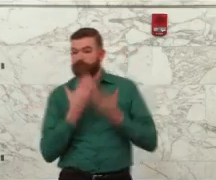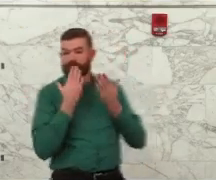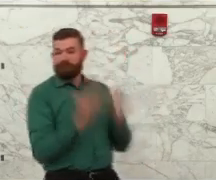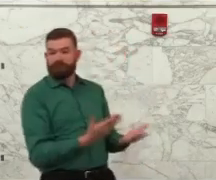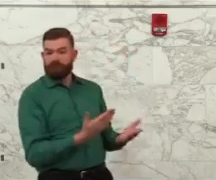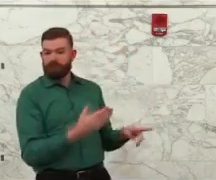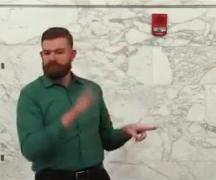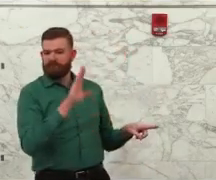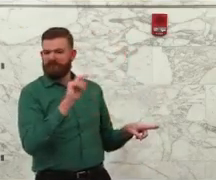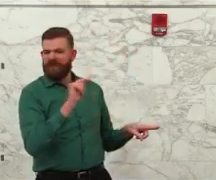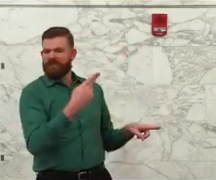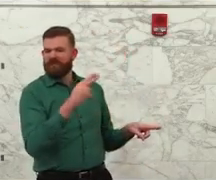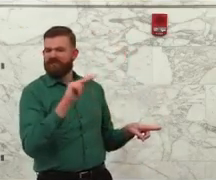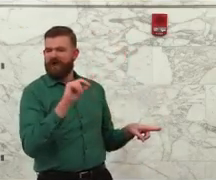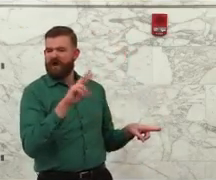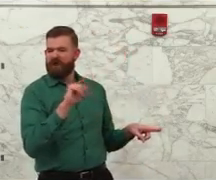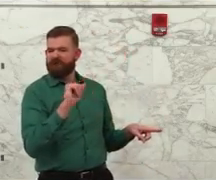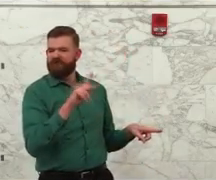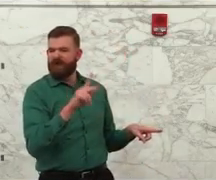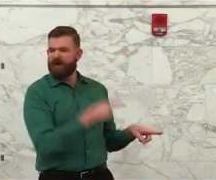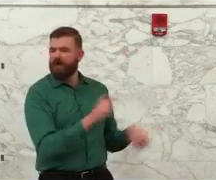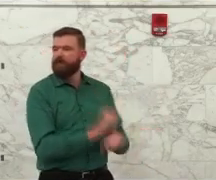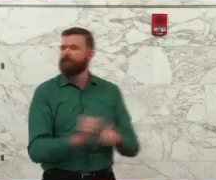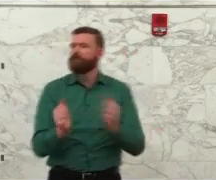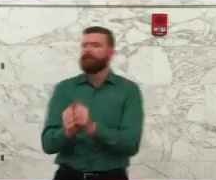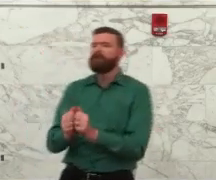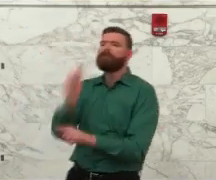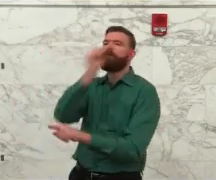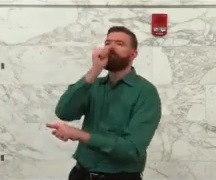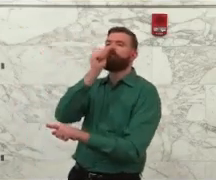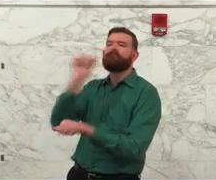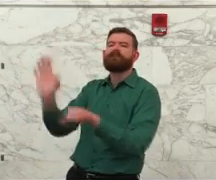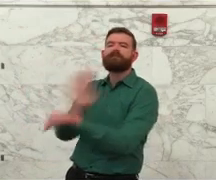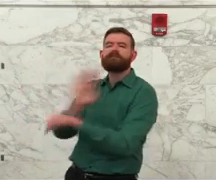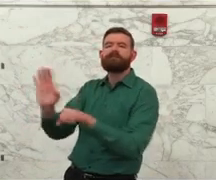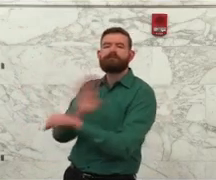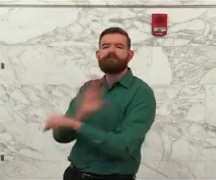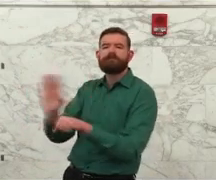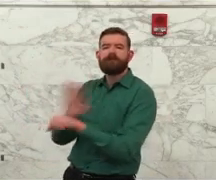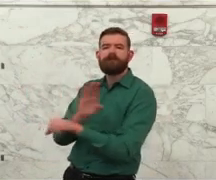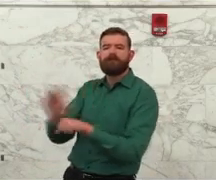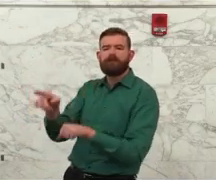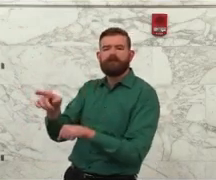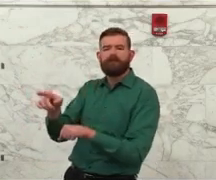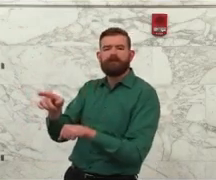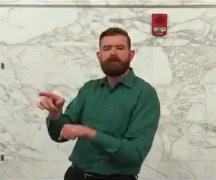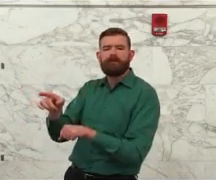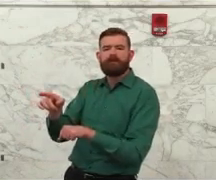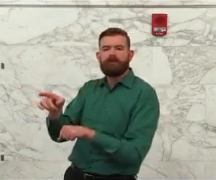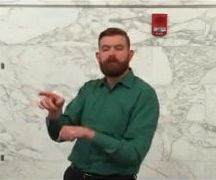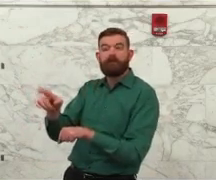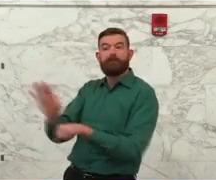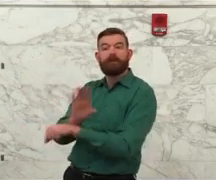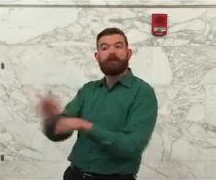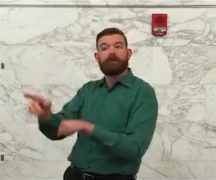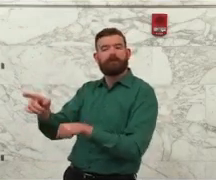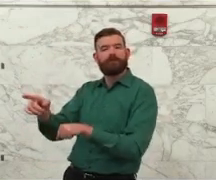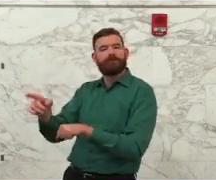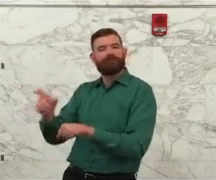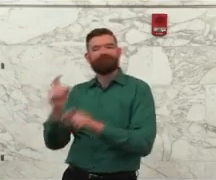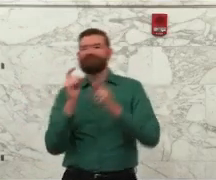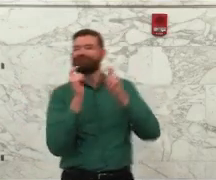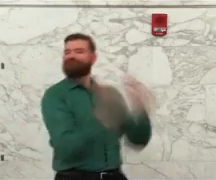coordination with the private sector partner Yext, which donated its services to help create this vital resource. So